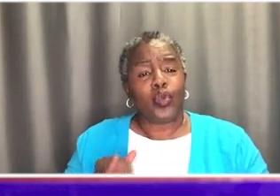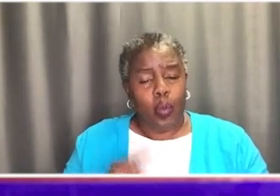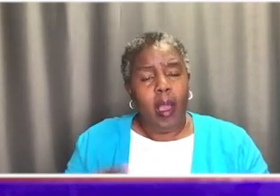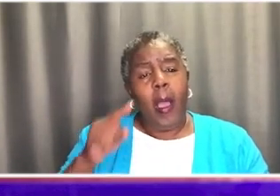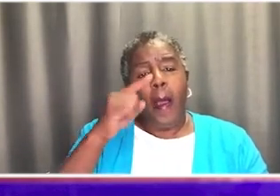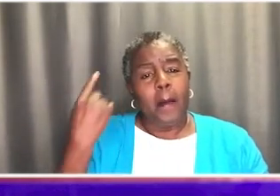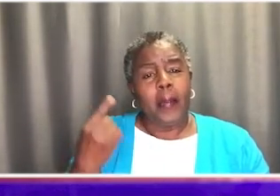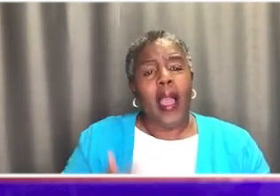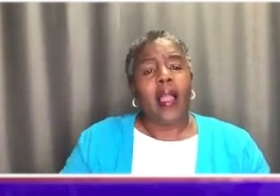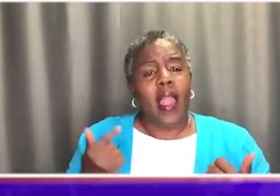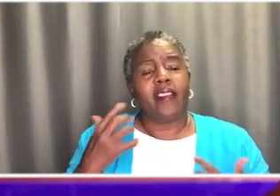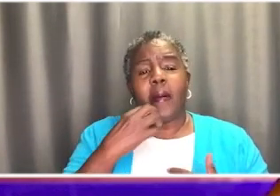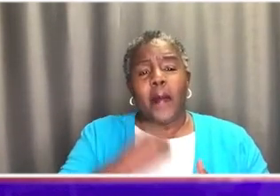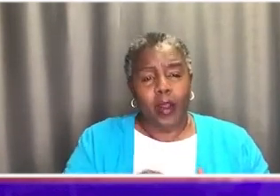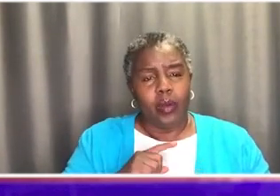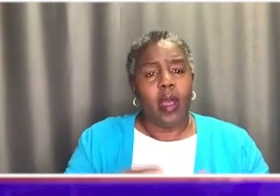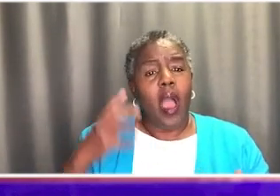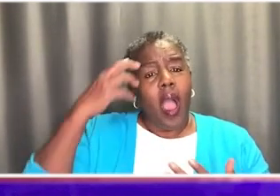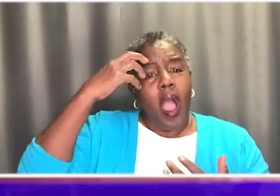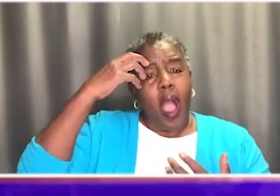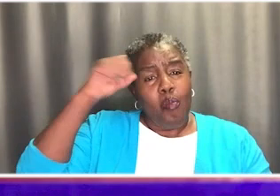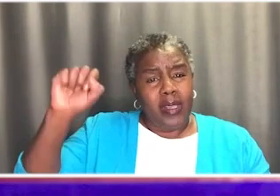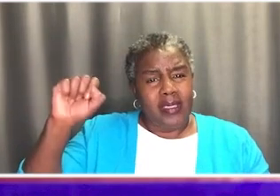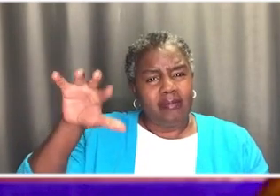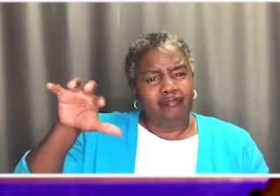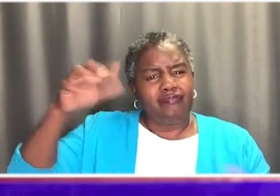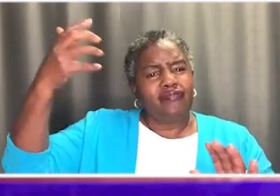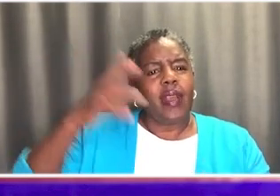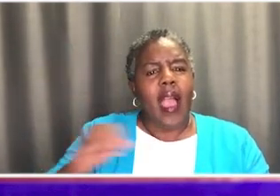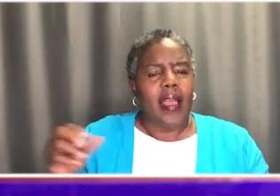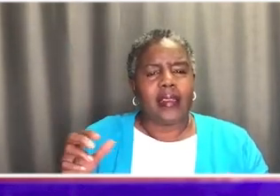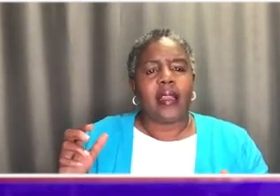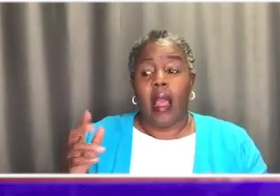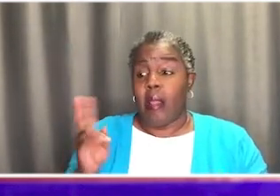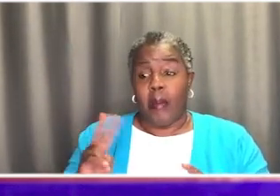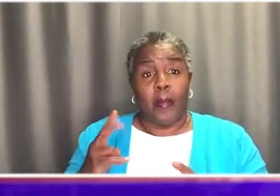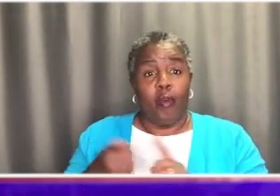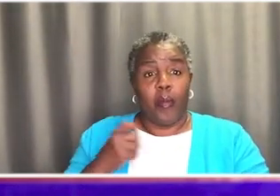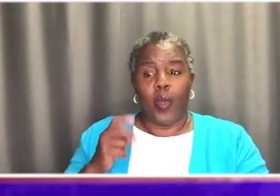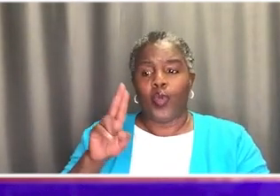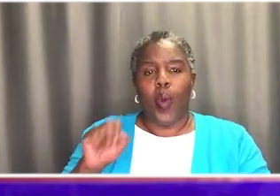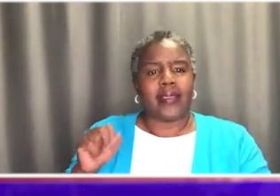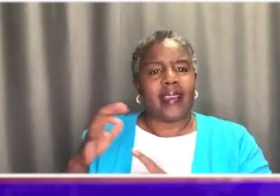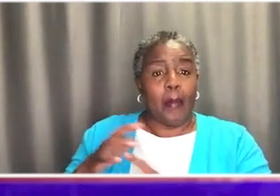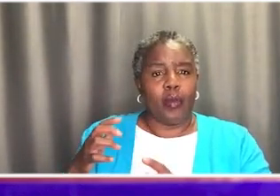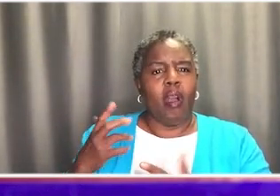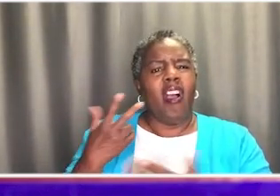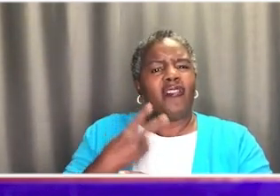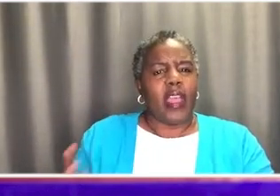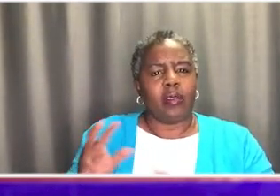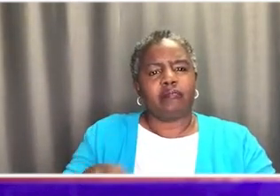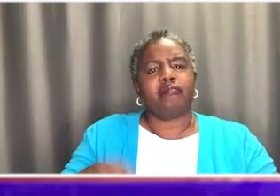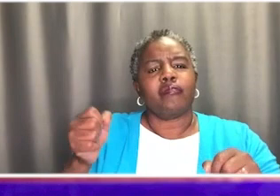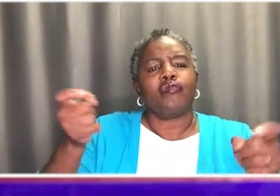Revolution, a president that's gone nuts, in the insurrectionists who had a failed coup d'etat, a